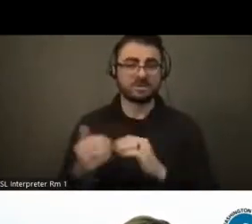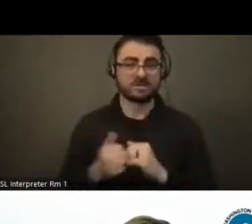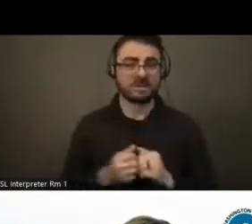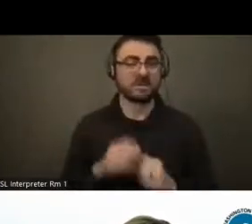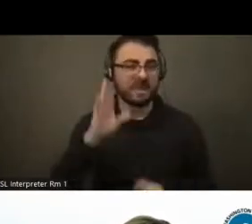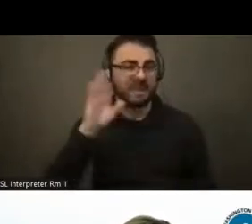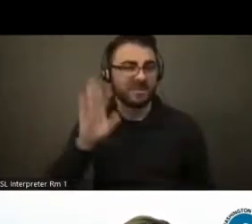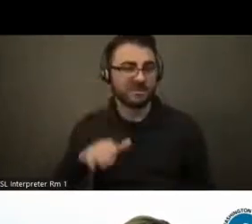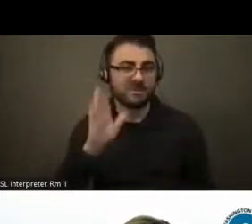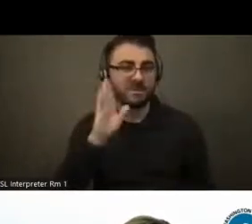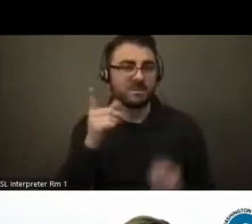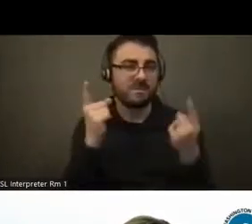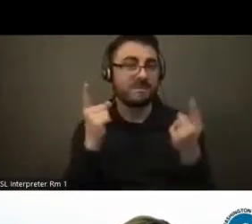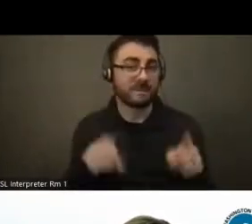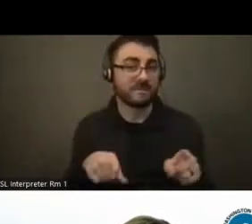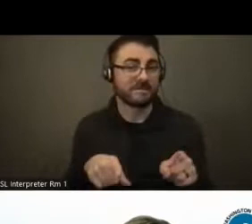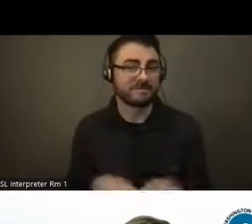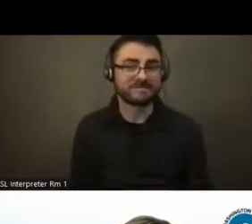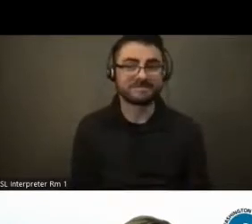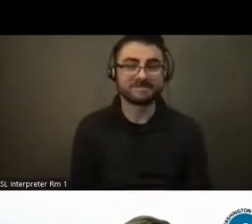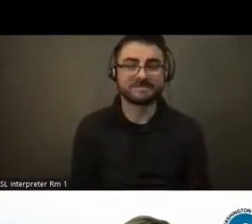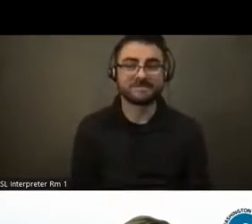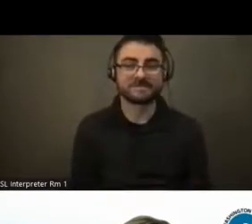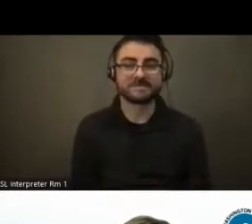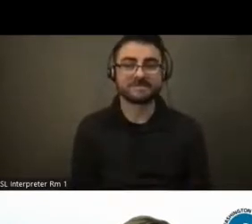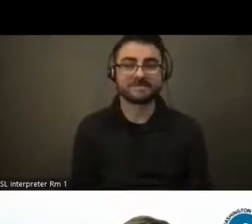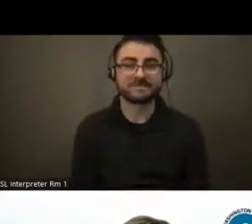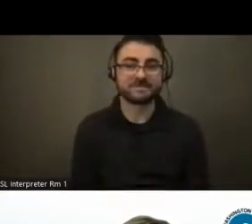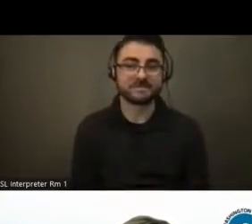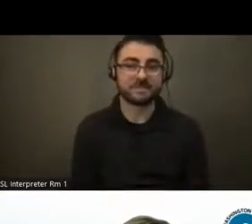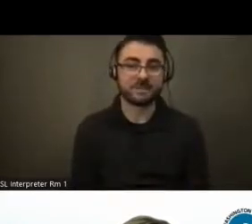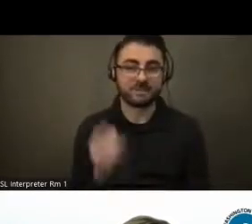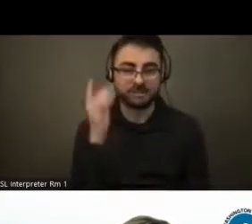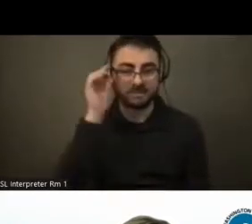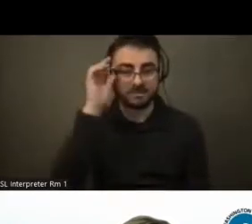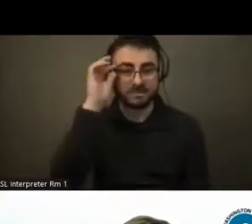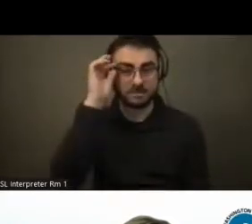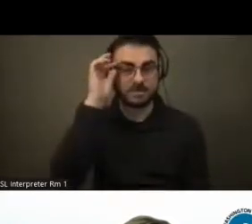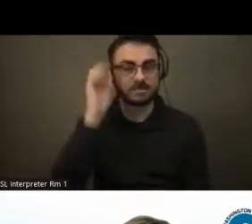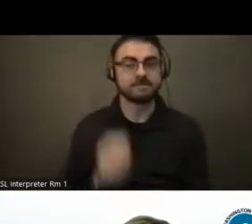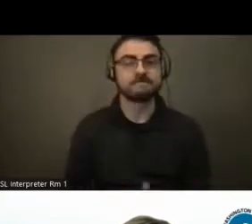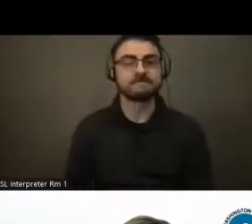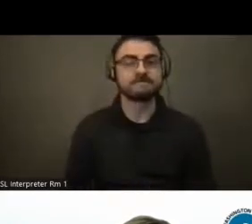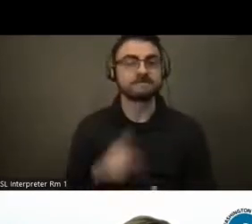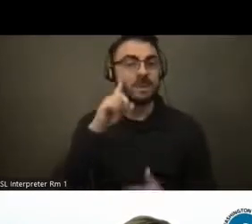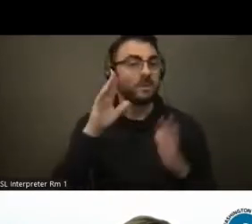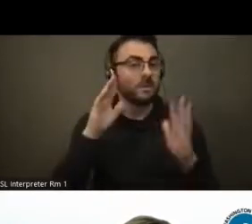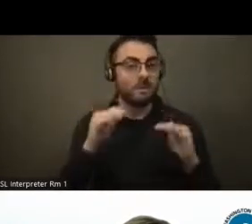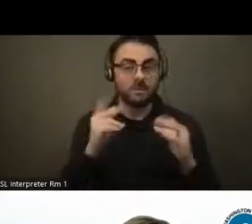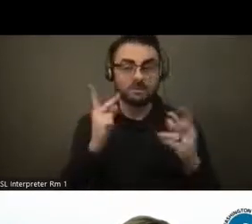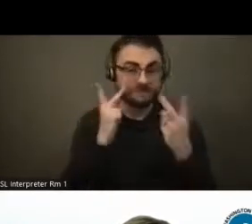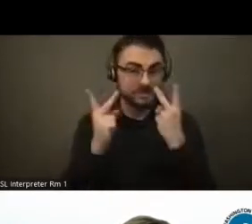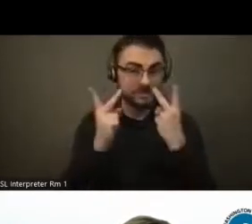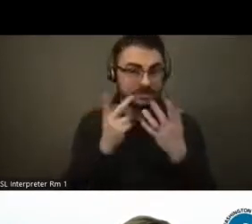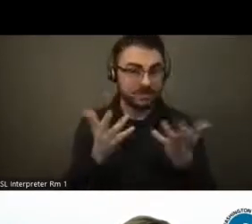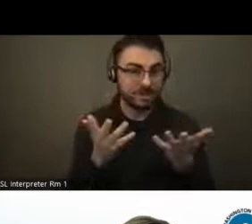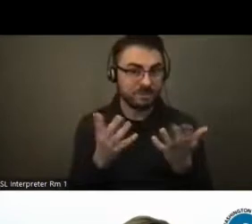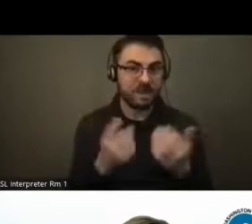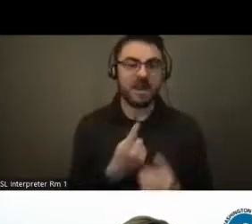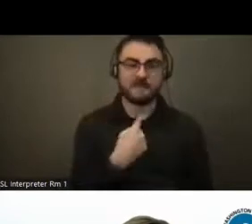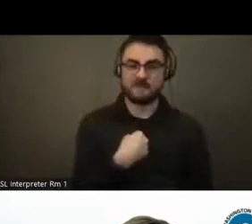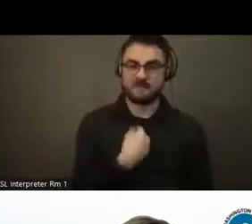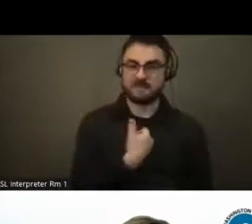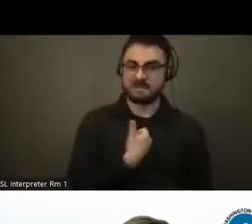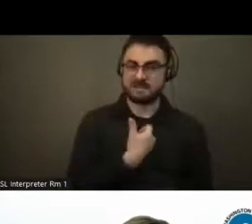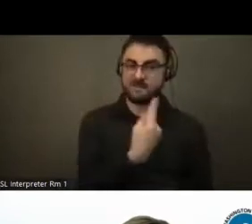happen. What I do hope to see, as one member of 5, and I'm speaking just